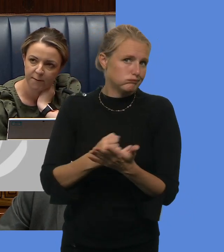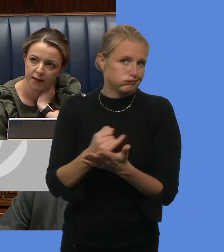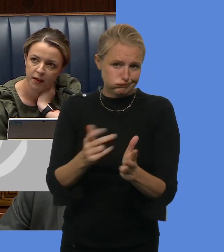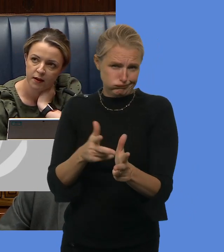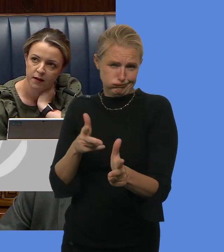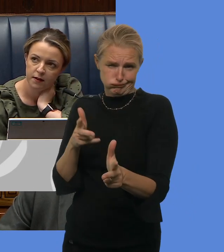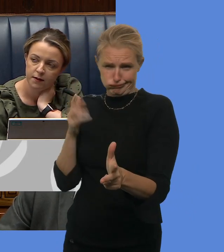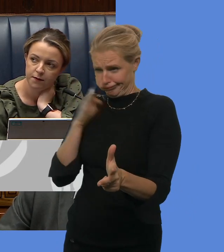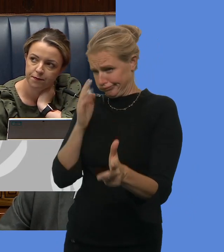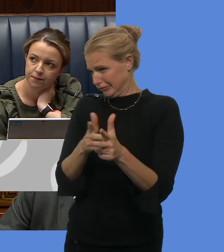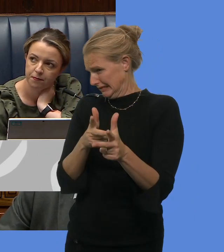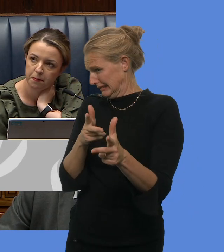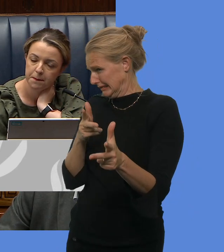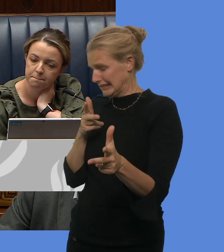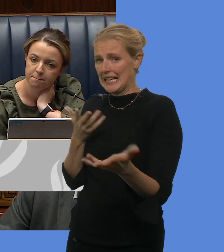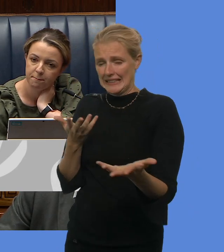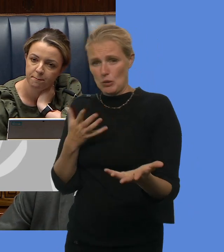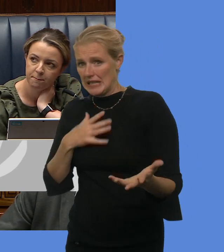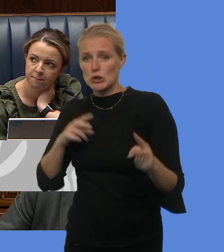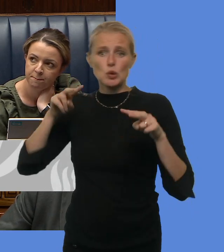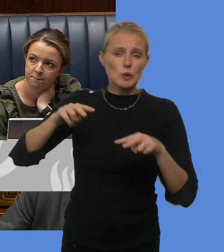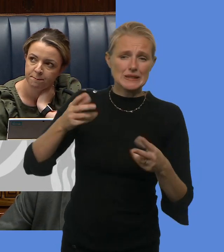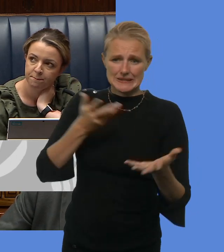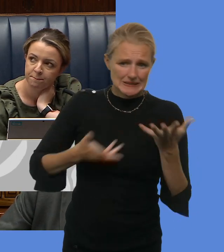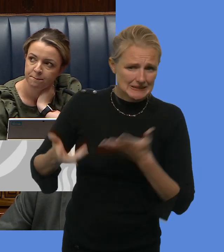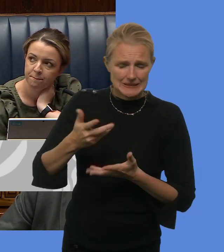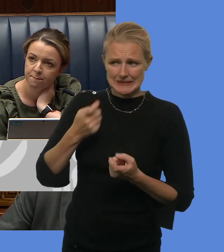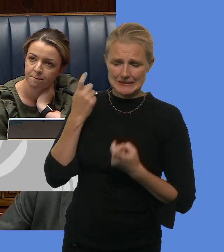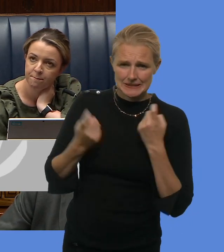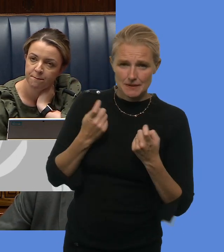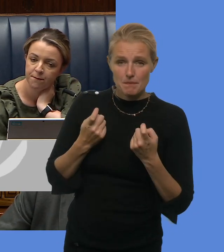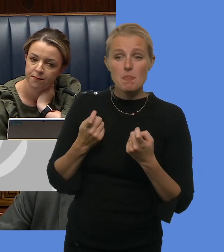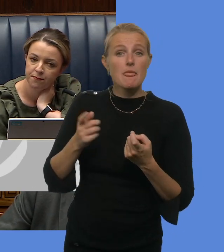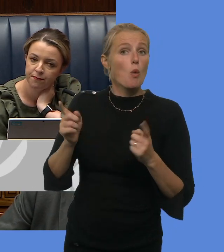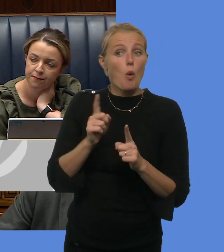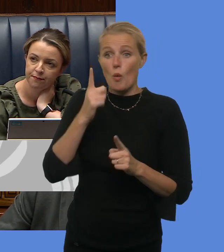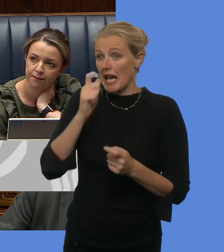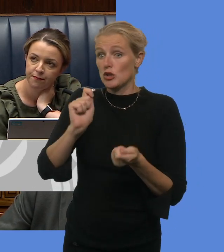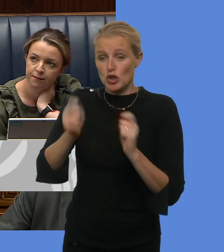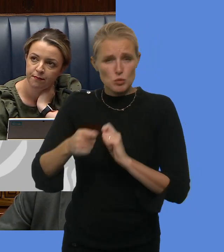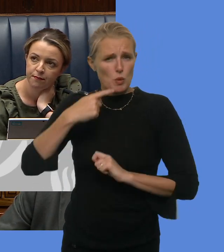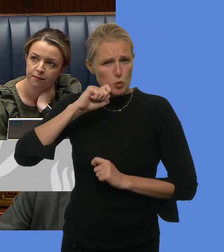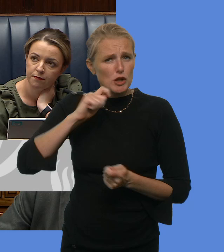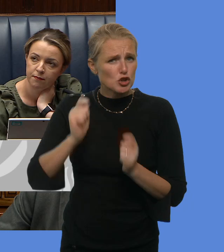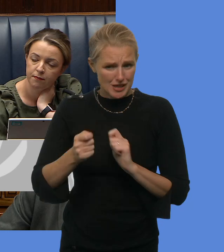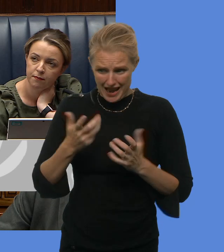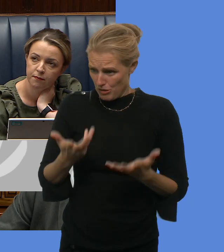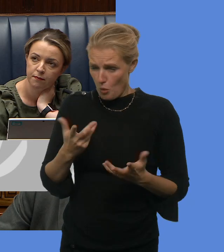and if lessons need to be learned from the weekend, will be learned as we're moving forward. But we are